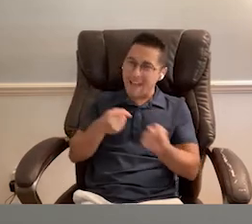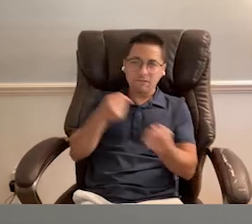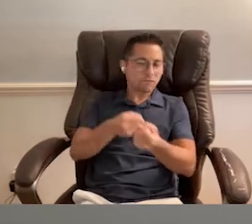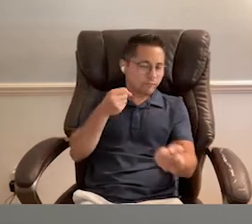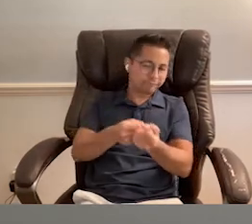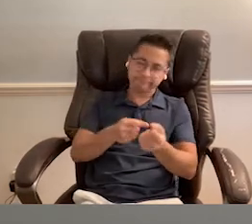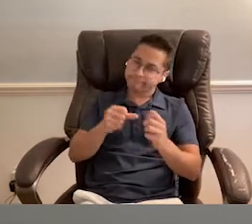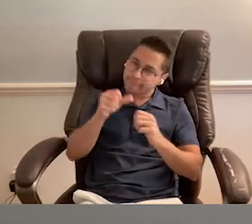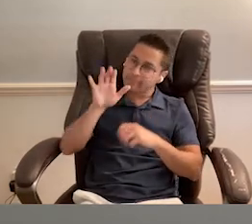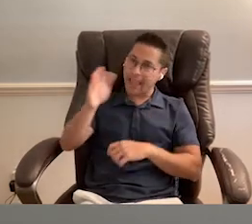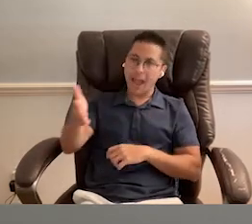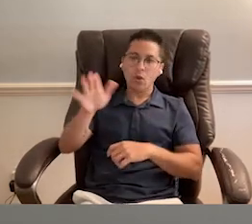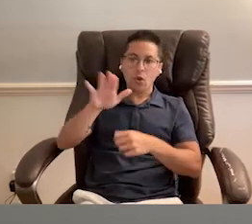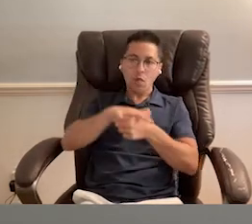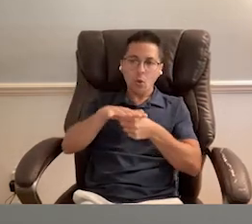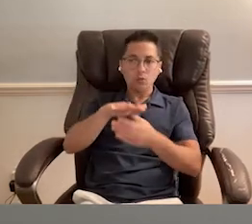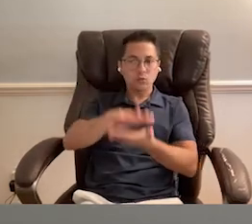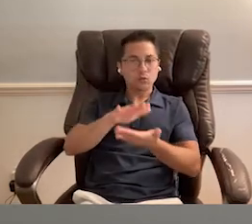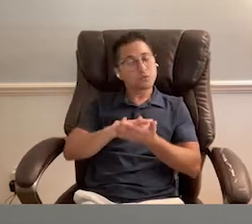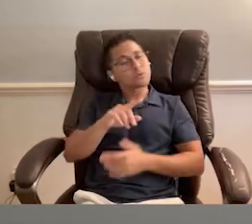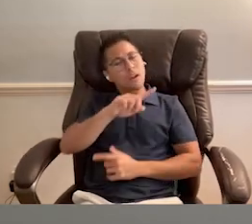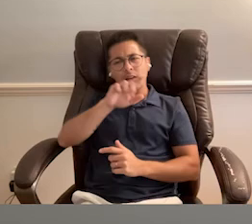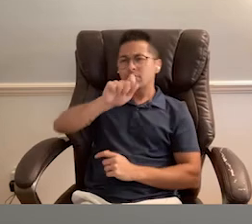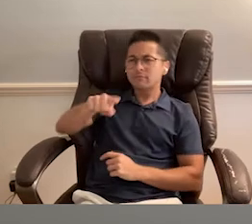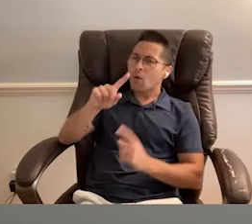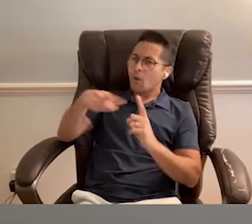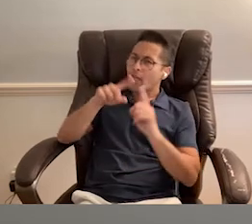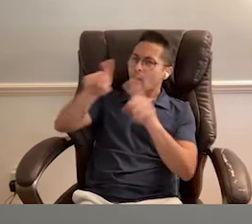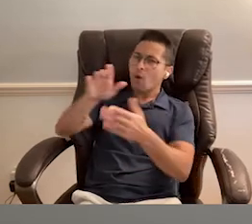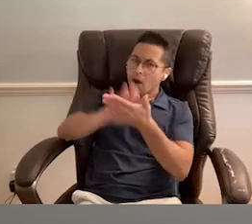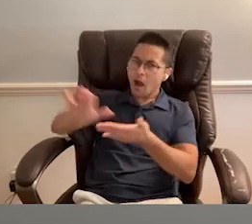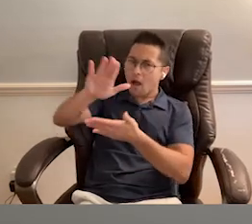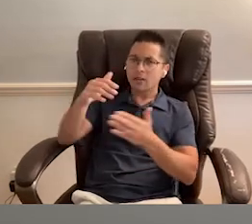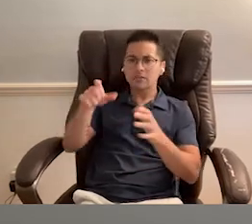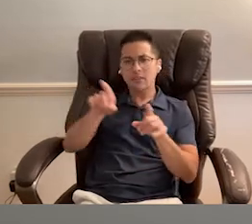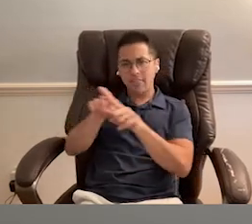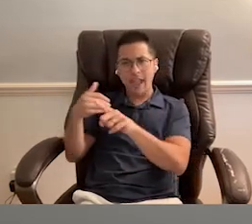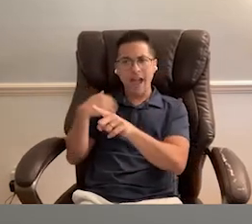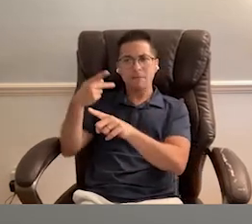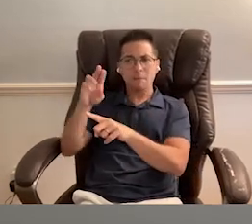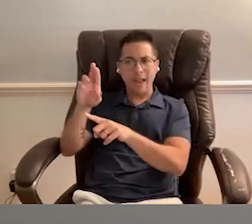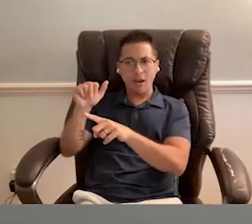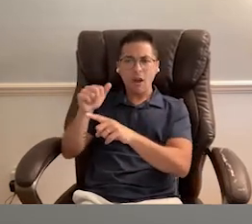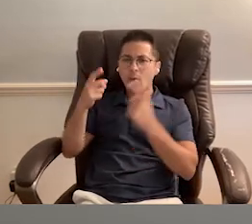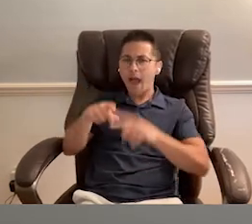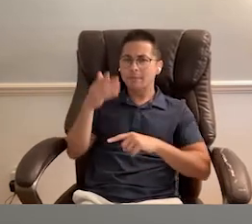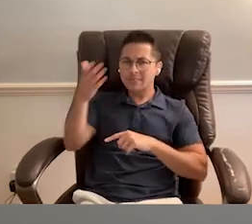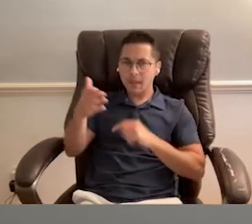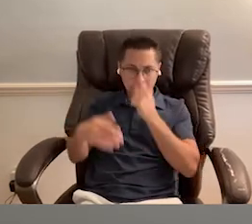advocate at your local schools. When they go to college and they have a para, what happens